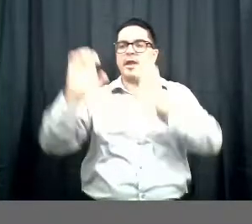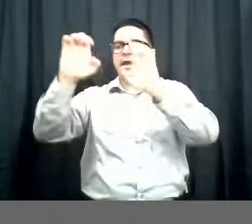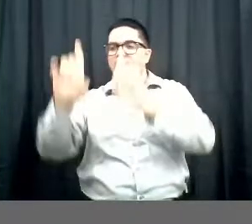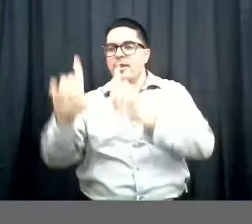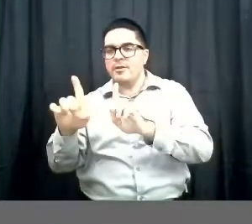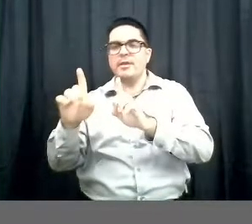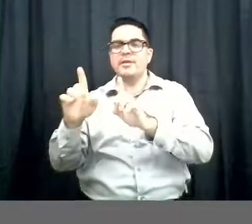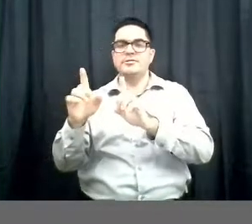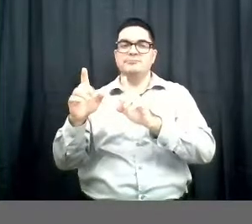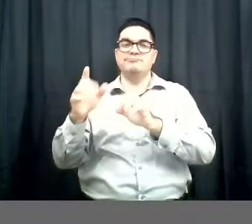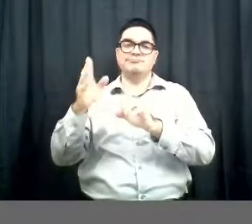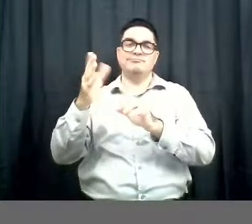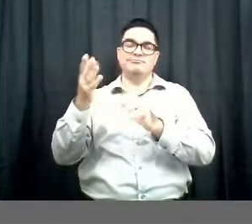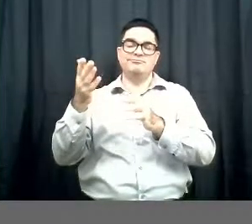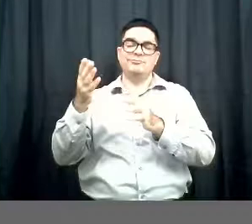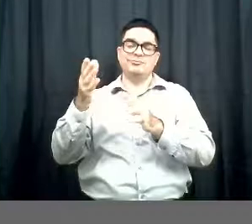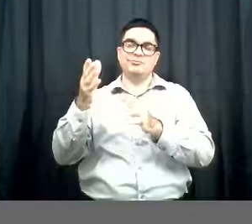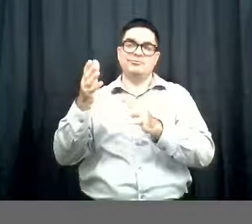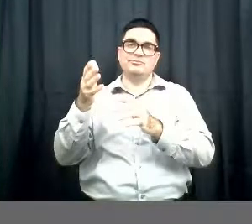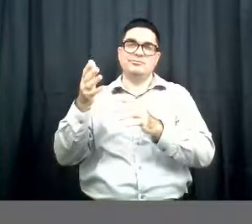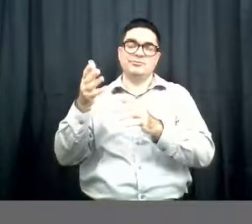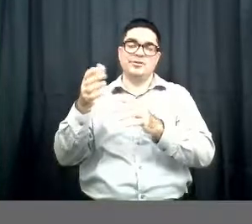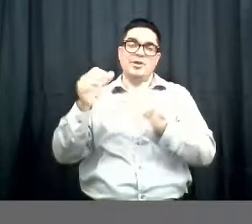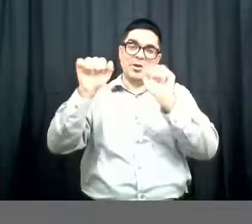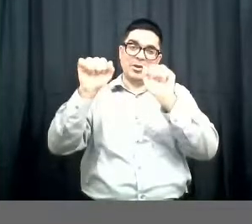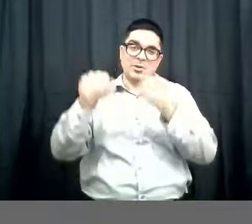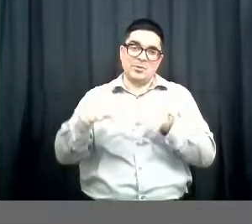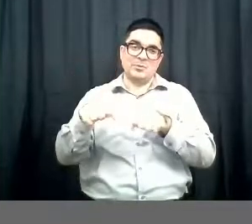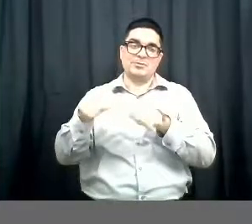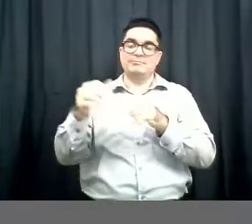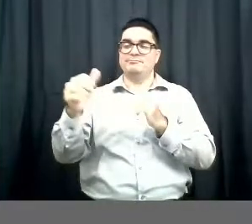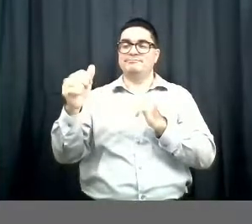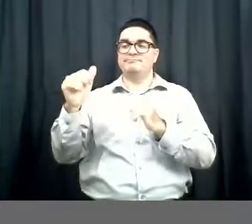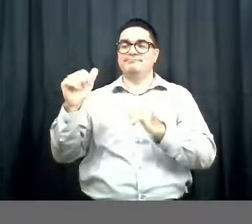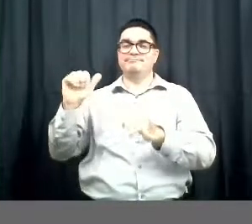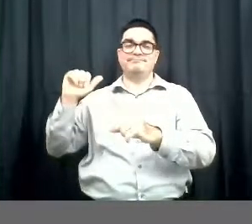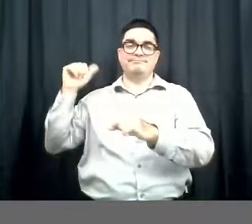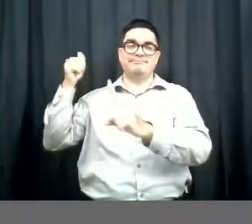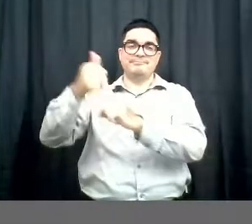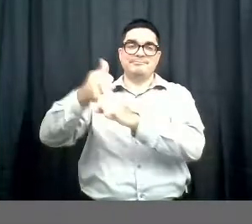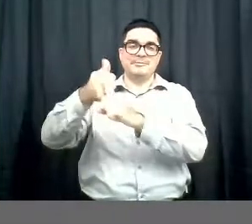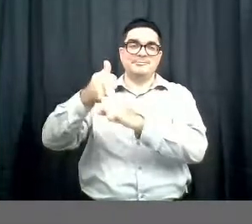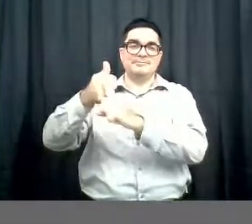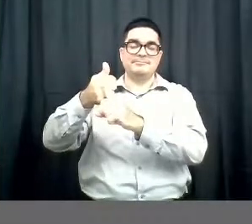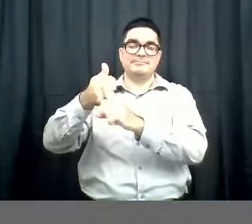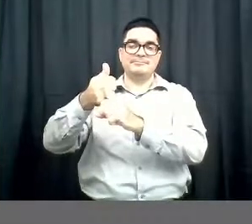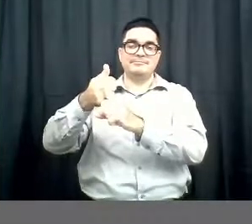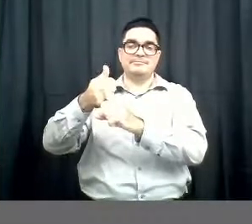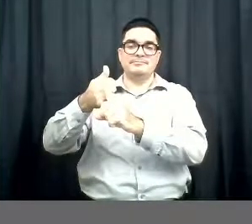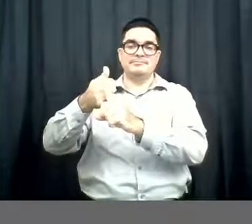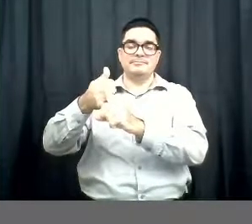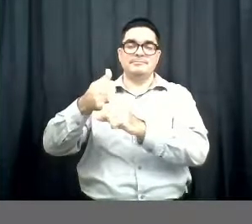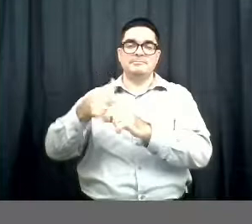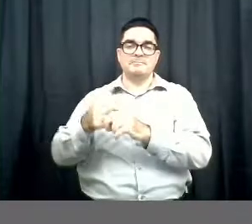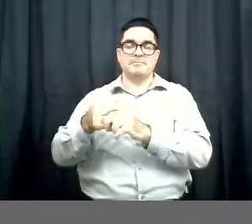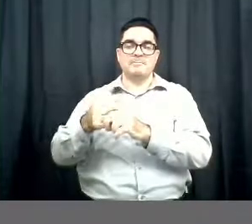impacted. So when we think about kind of, benefits, I think we need to look at the totality and what